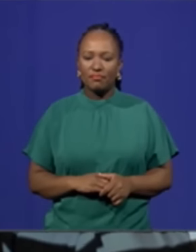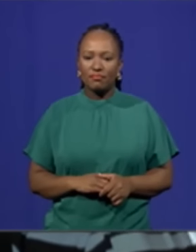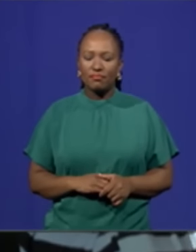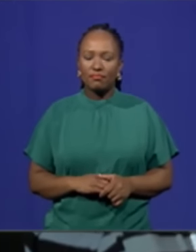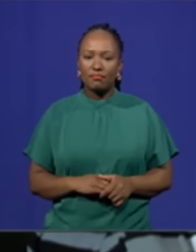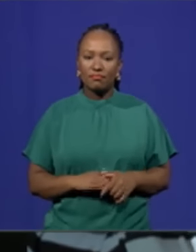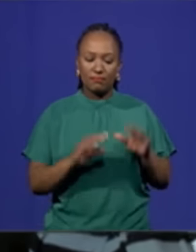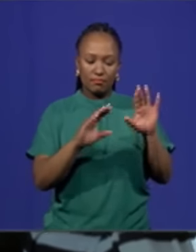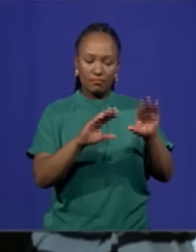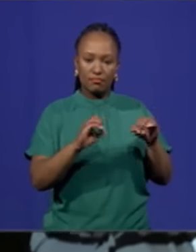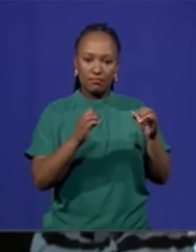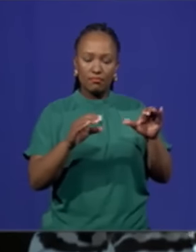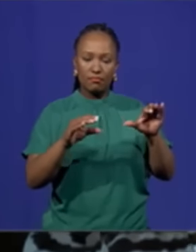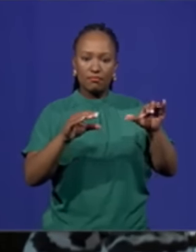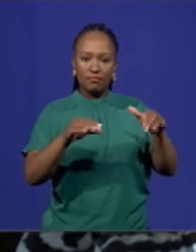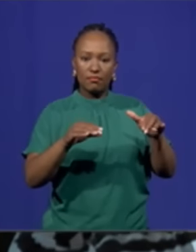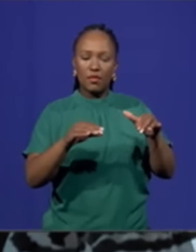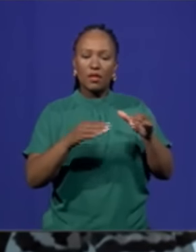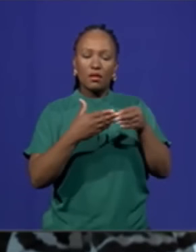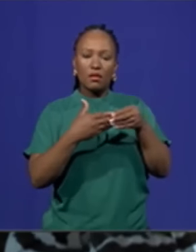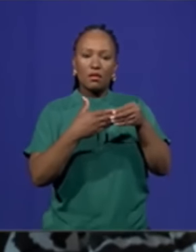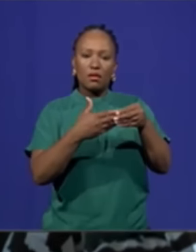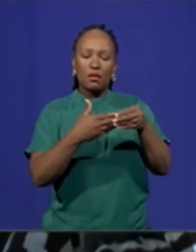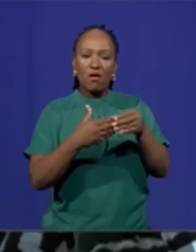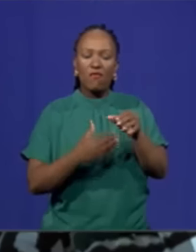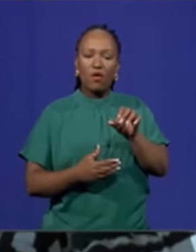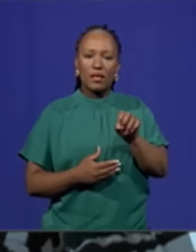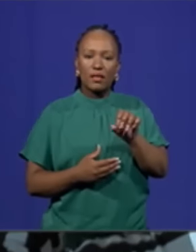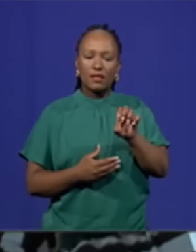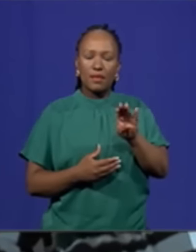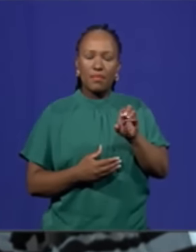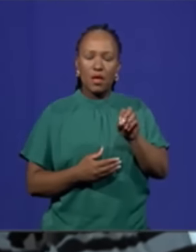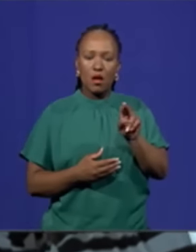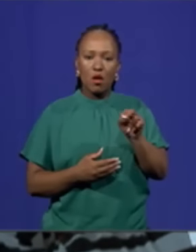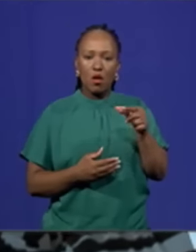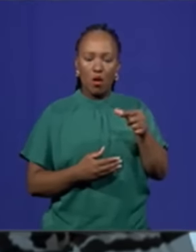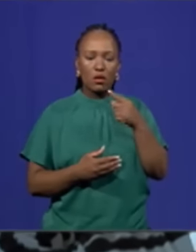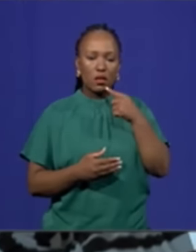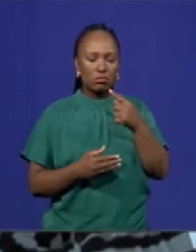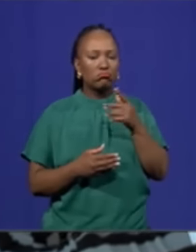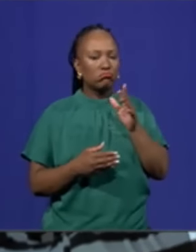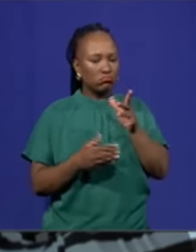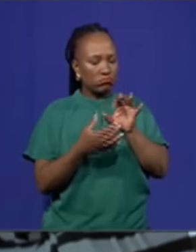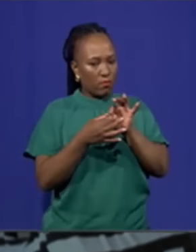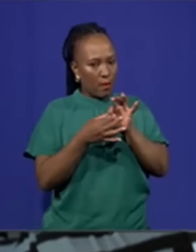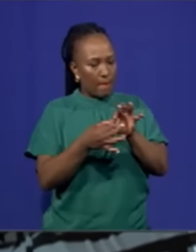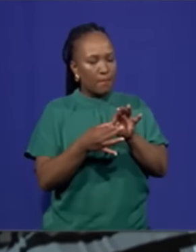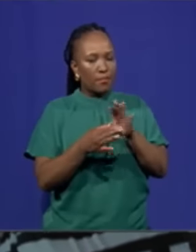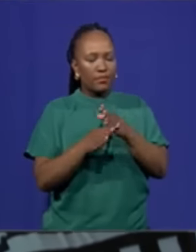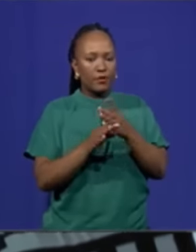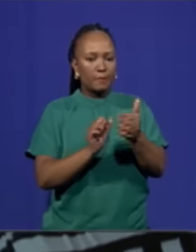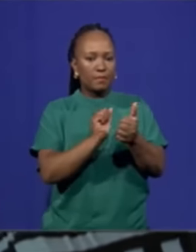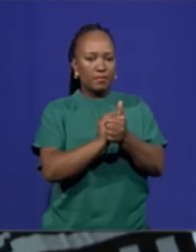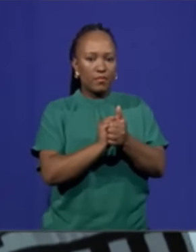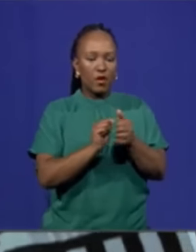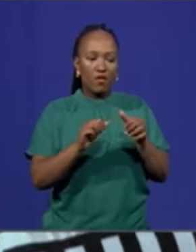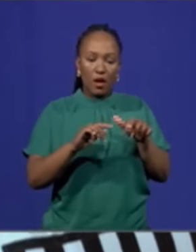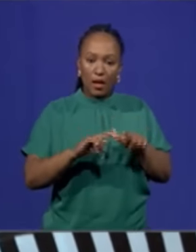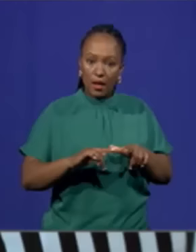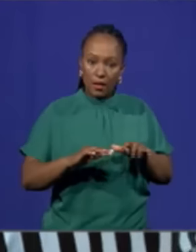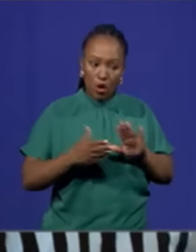Mokgatlho o eteletseng pele go ntšhwafadiwa ga lefatshe la kwa Sebilong o ikanne go dirisana mmogo ka maikaelelo a go tlisa diphetogo kwa